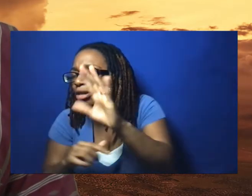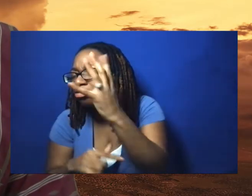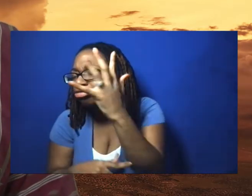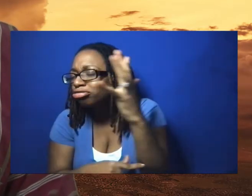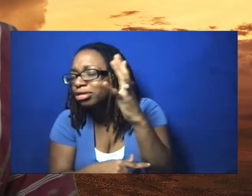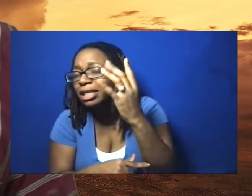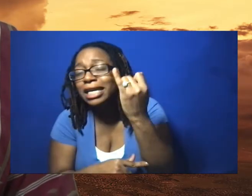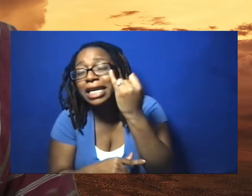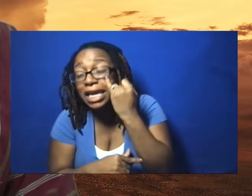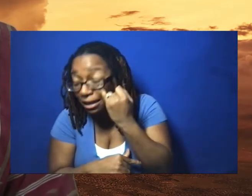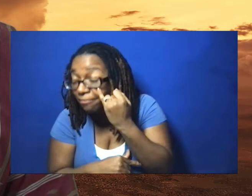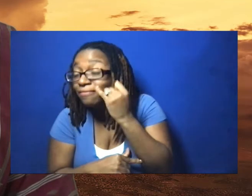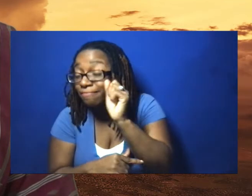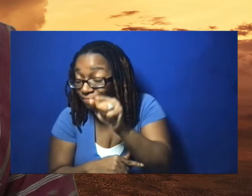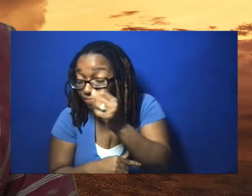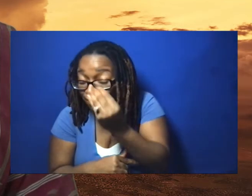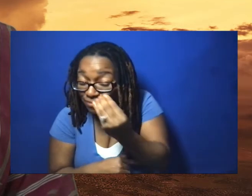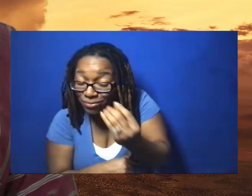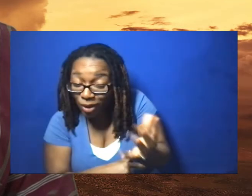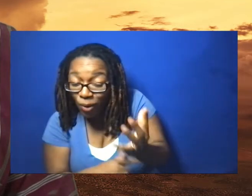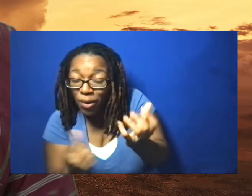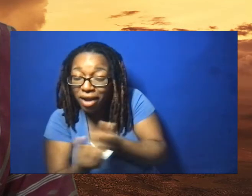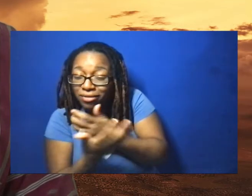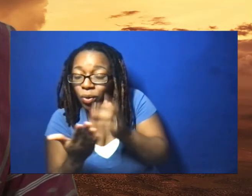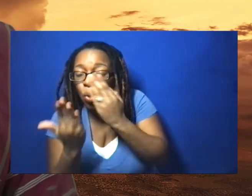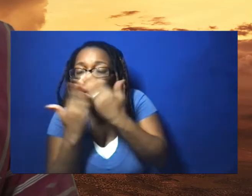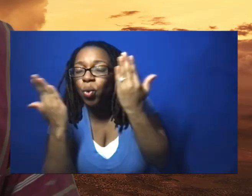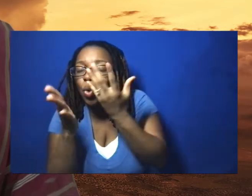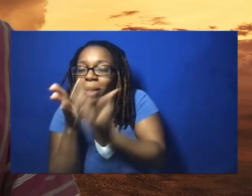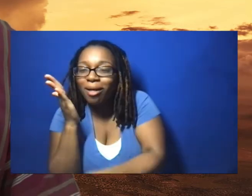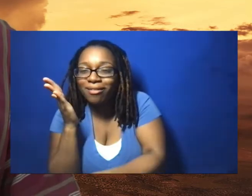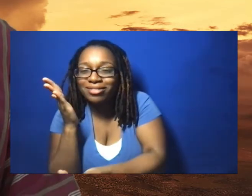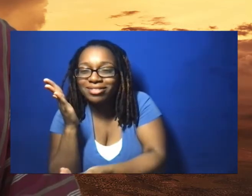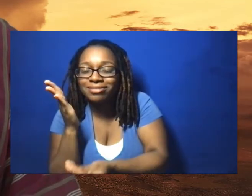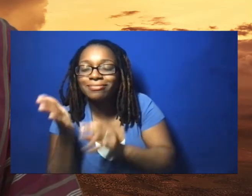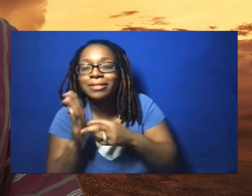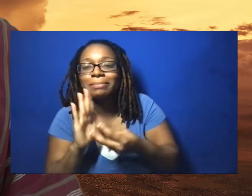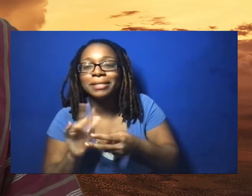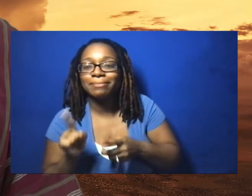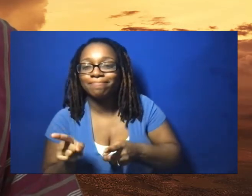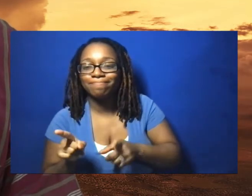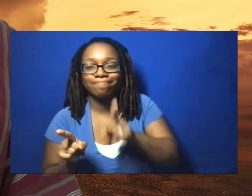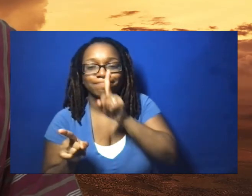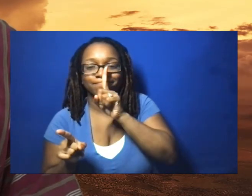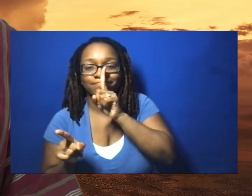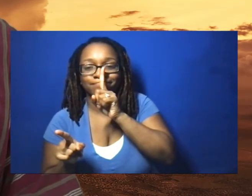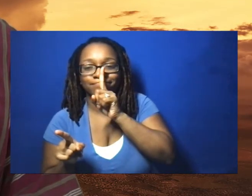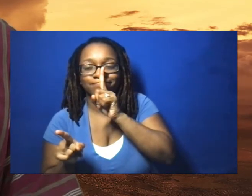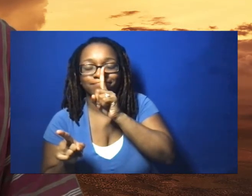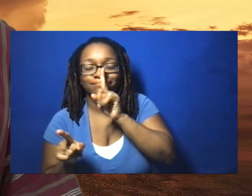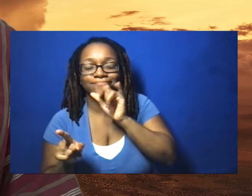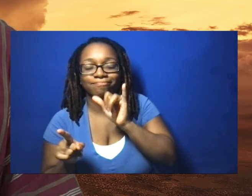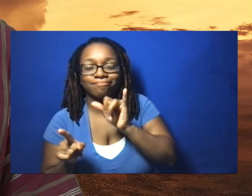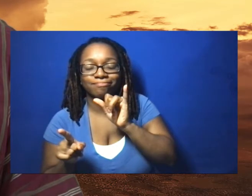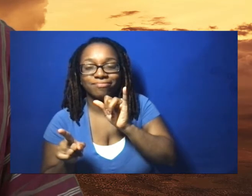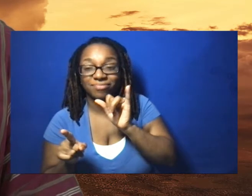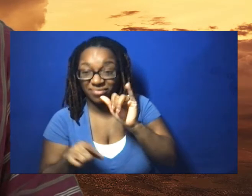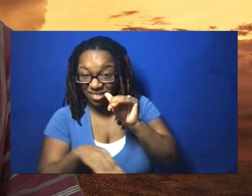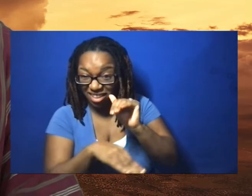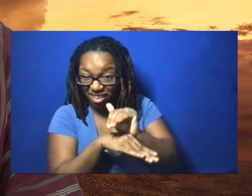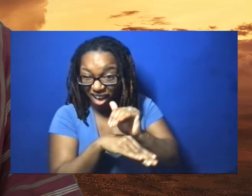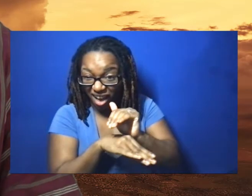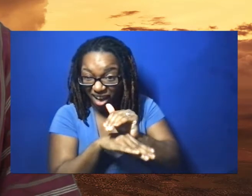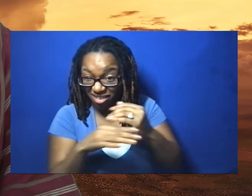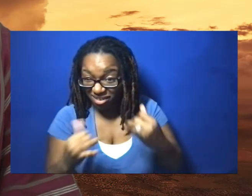be lost. Mufunga did not tell. That night, his brother approached him